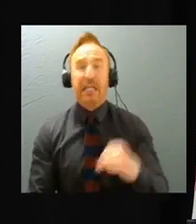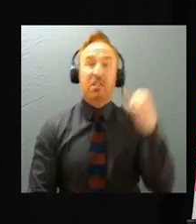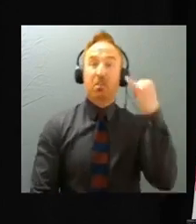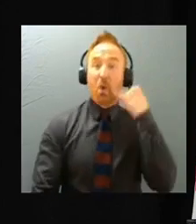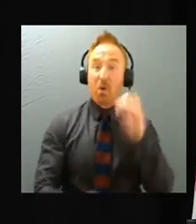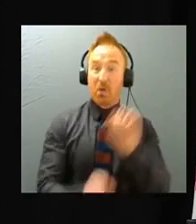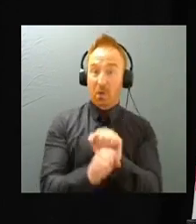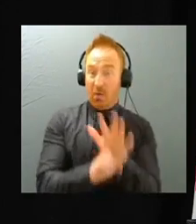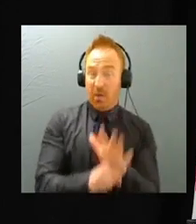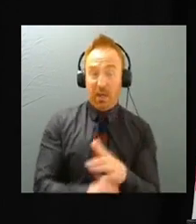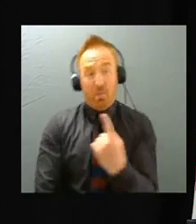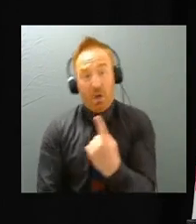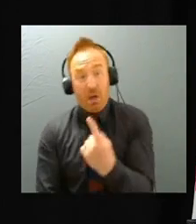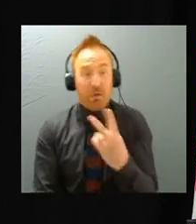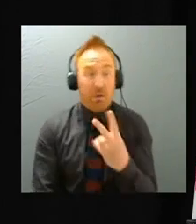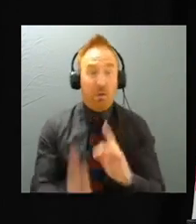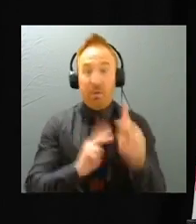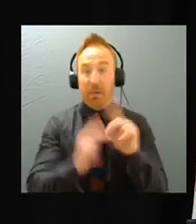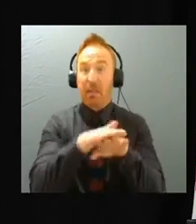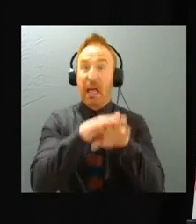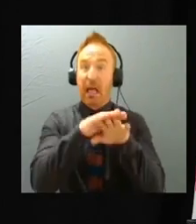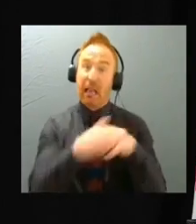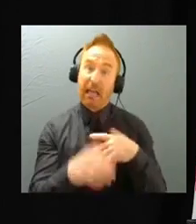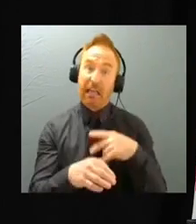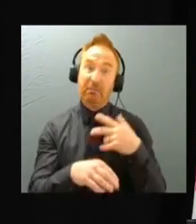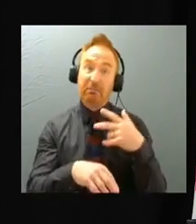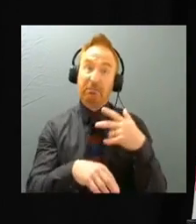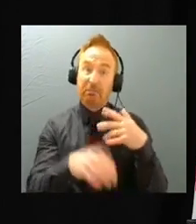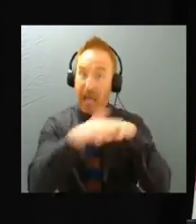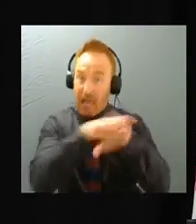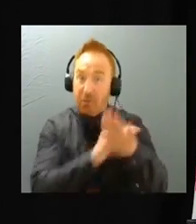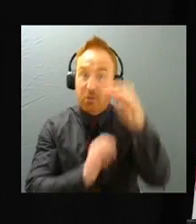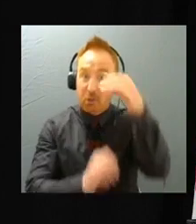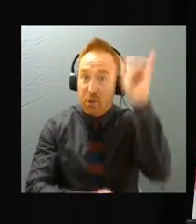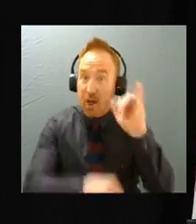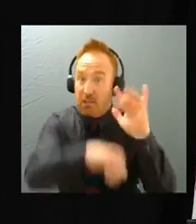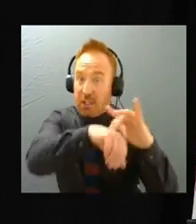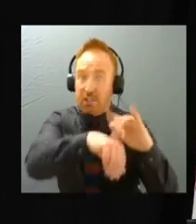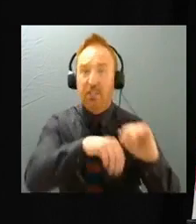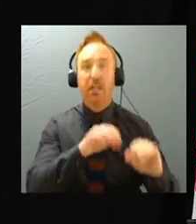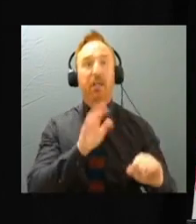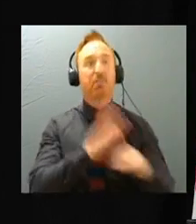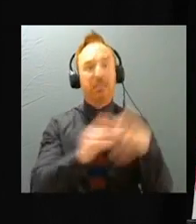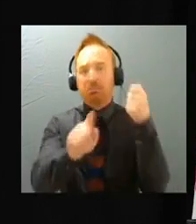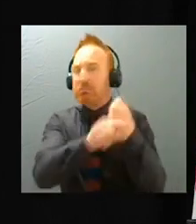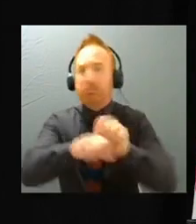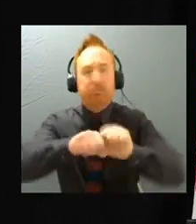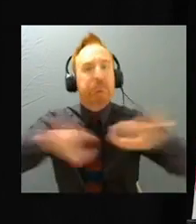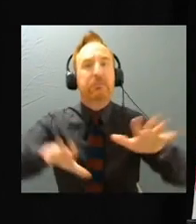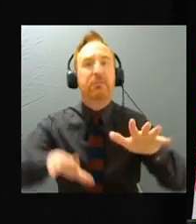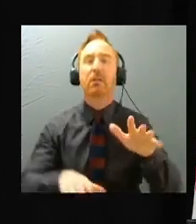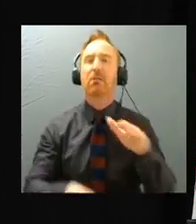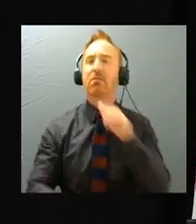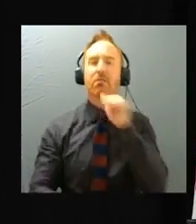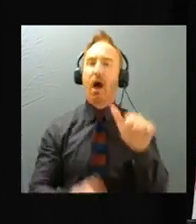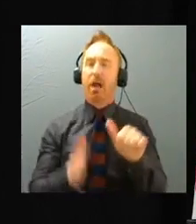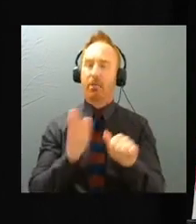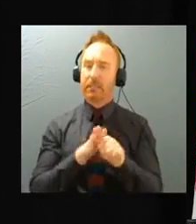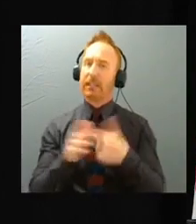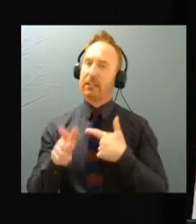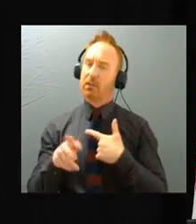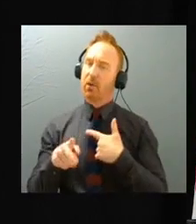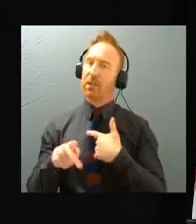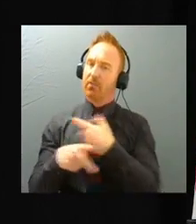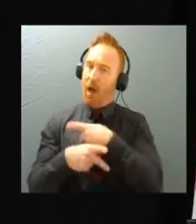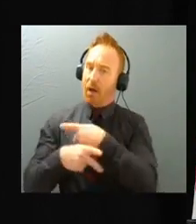much impact as long as we continue to prevent the damage from any one case. But the wrong case in the wrong